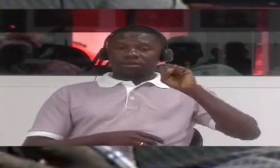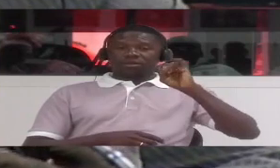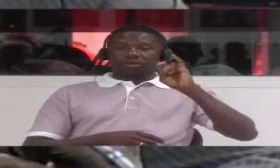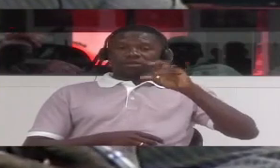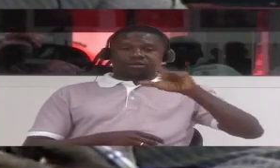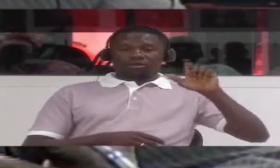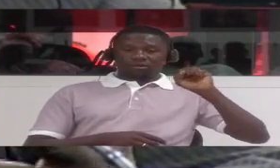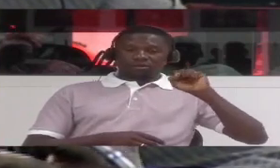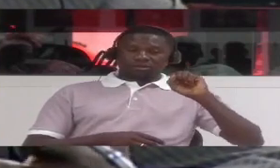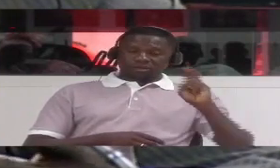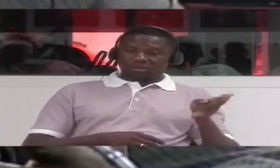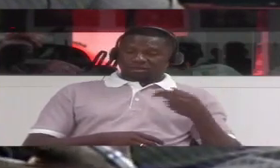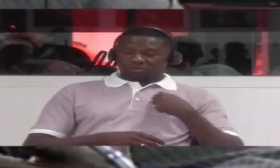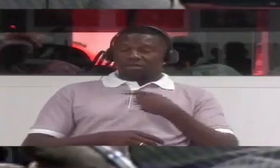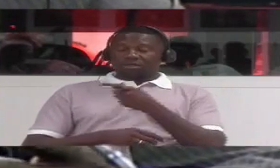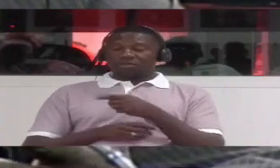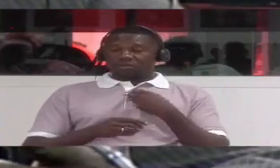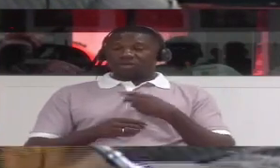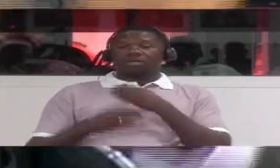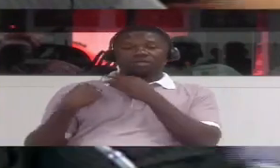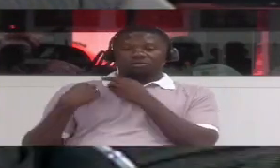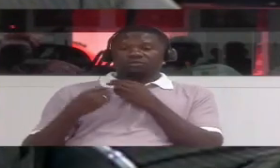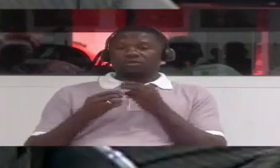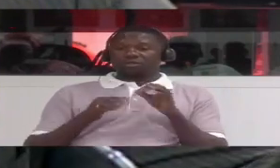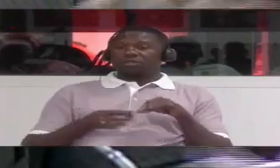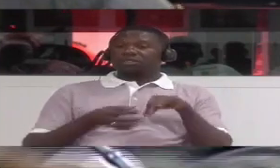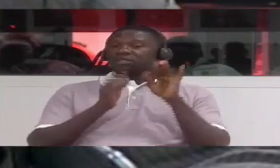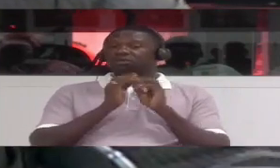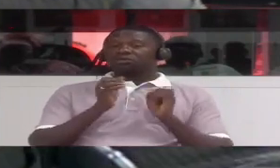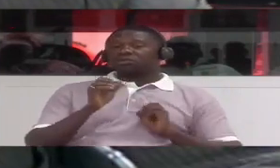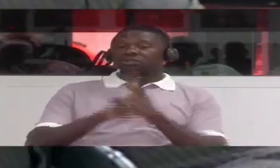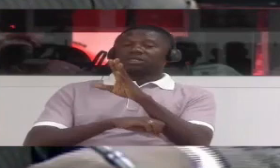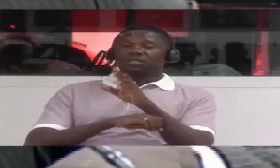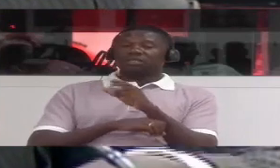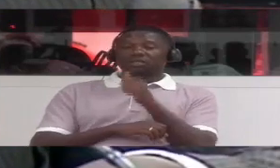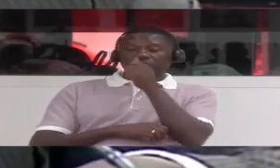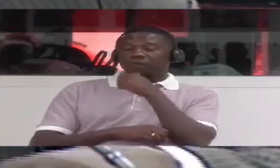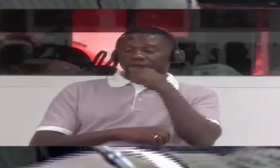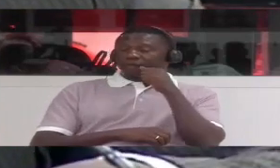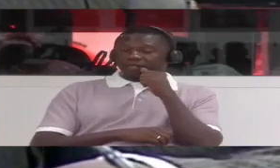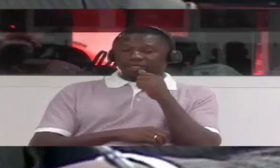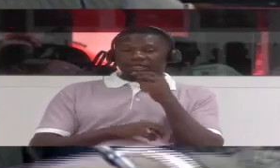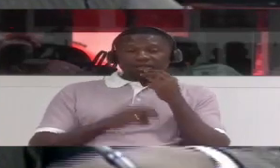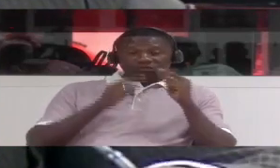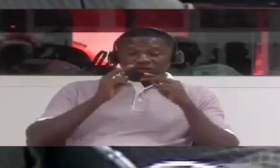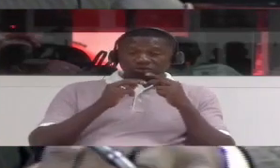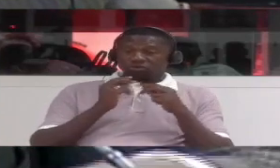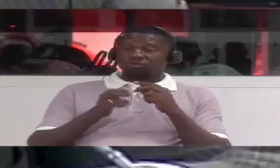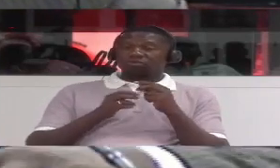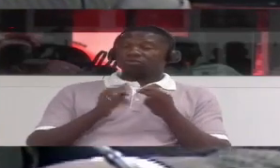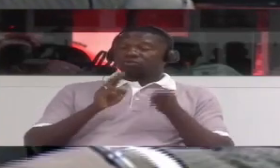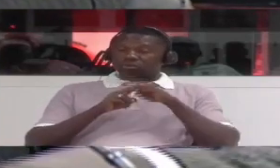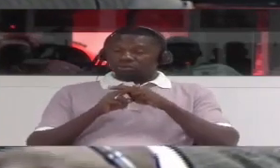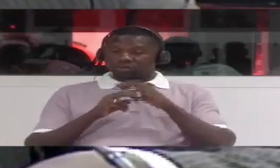taking information sensitive or secret about the government overseas. That if I should come back, if I should make the mistake